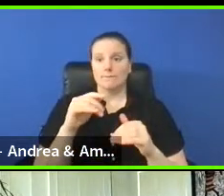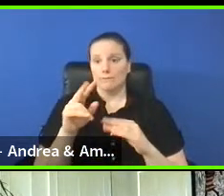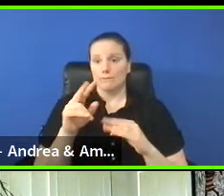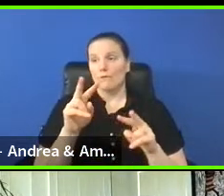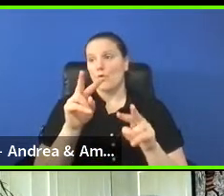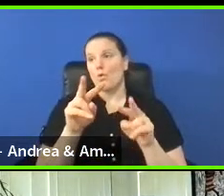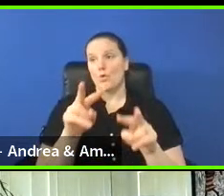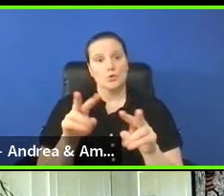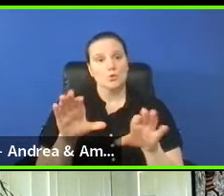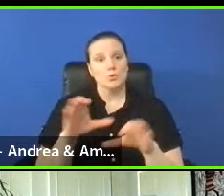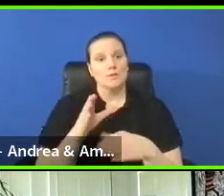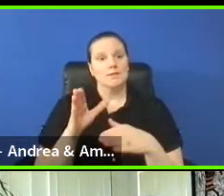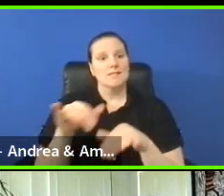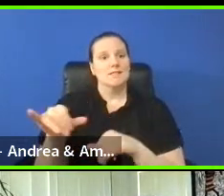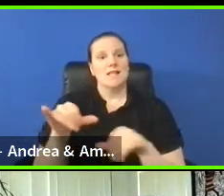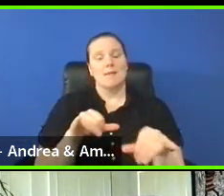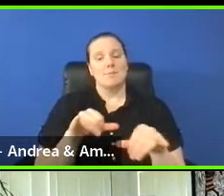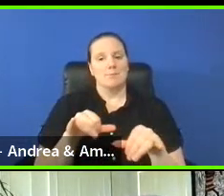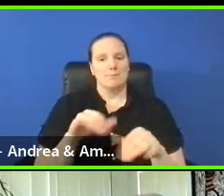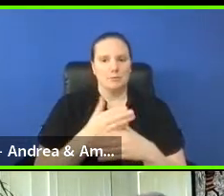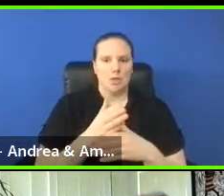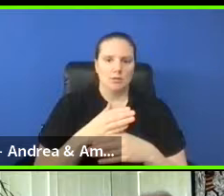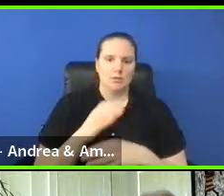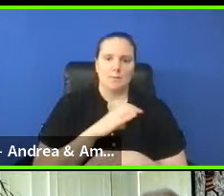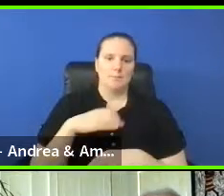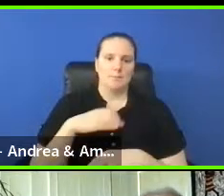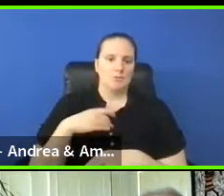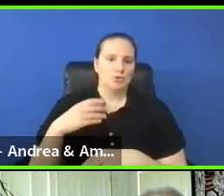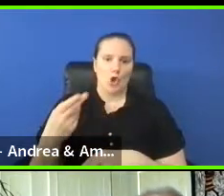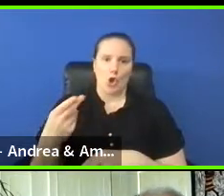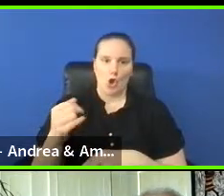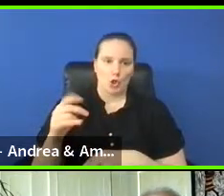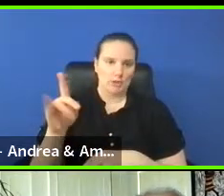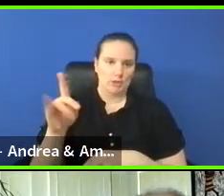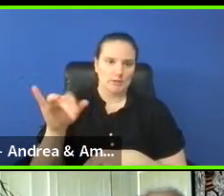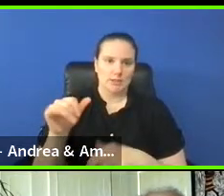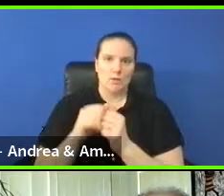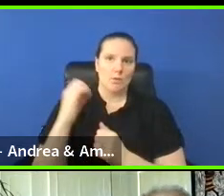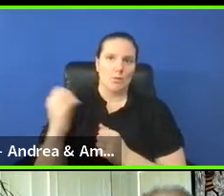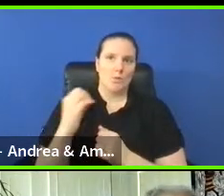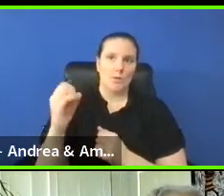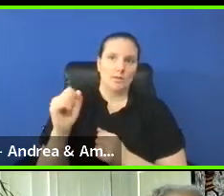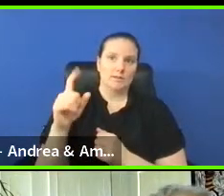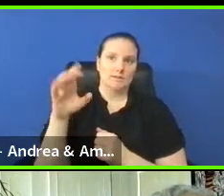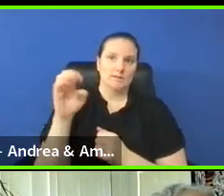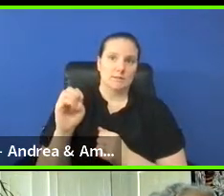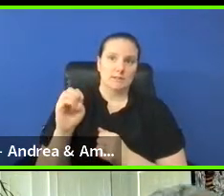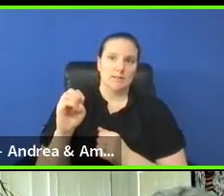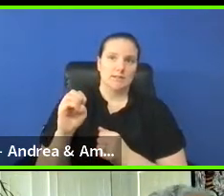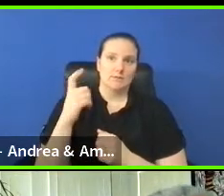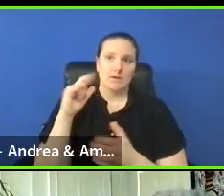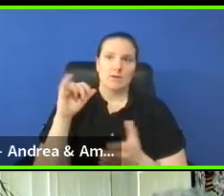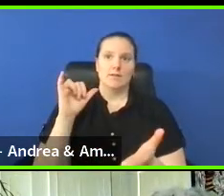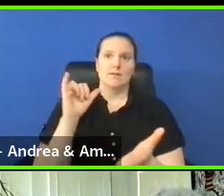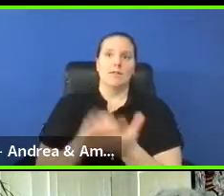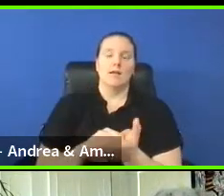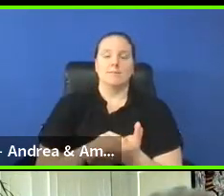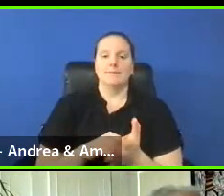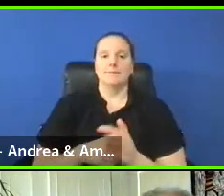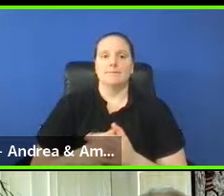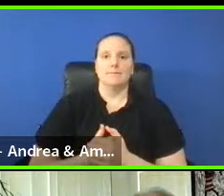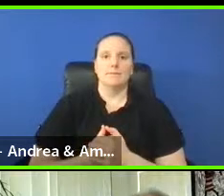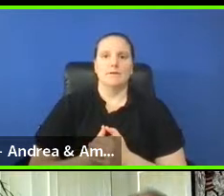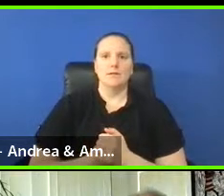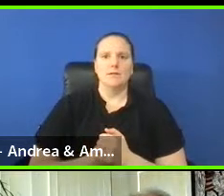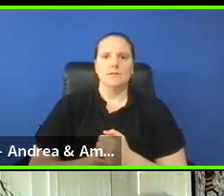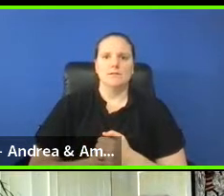been shared, Commissioner Hardesty, with the Oregon side. So just so that we don't want for